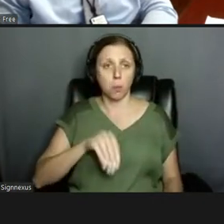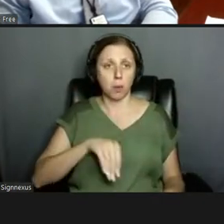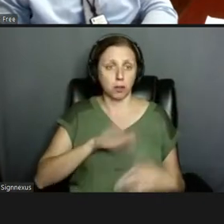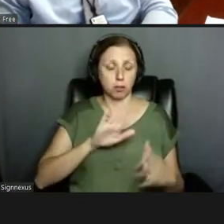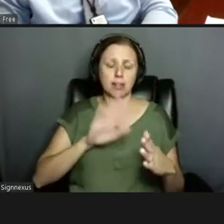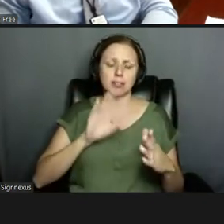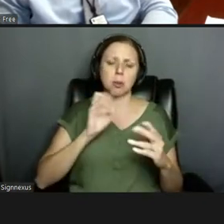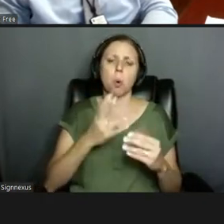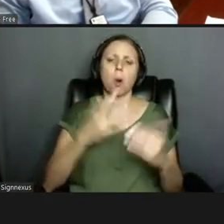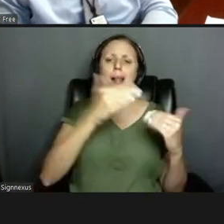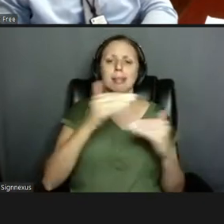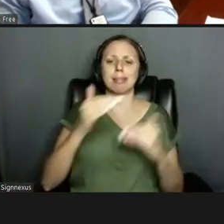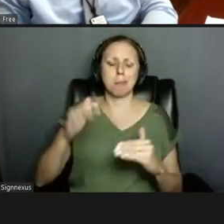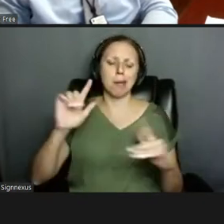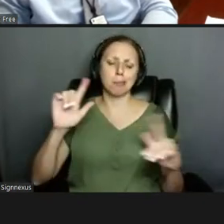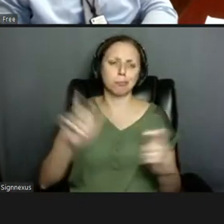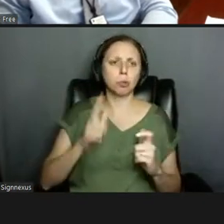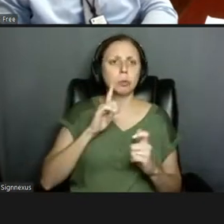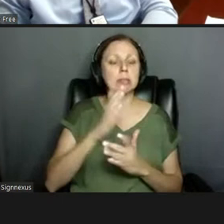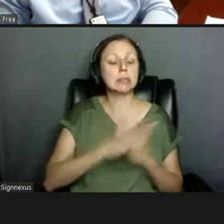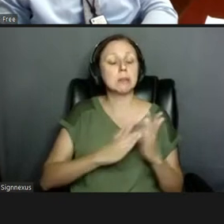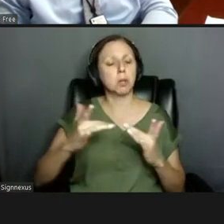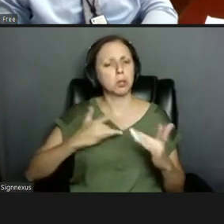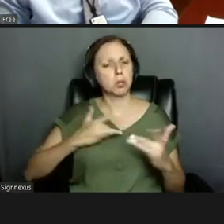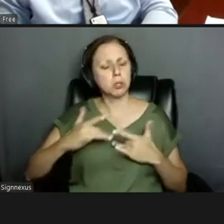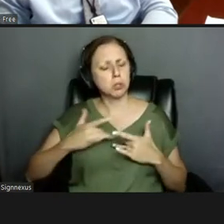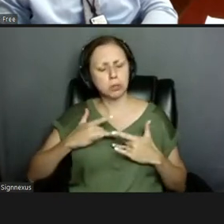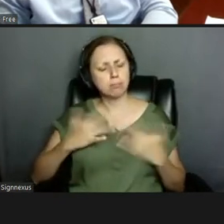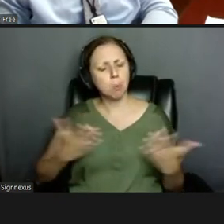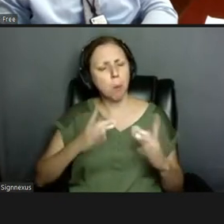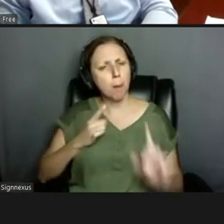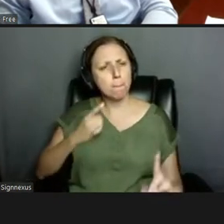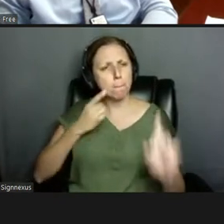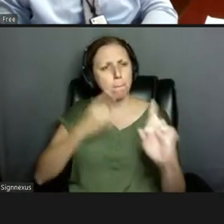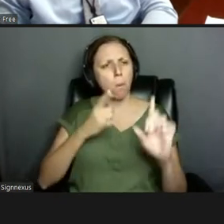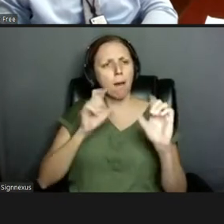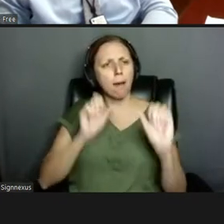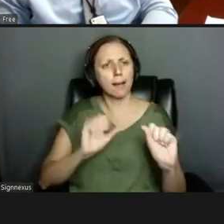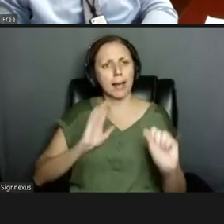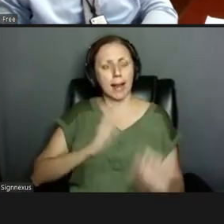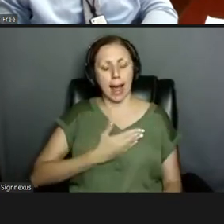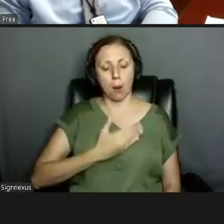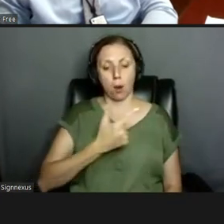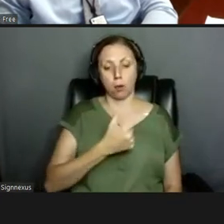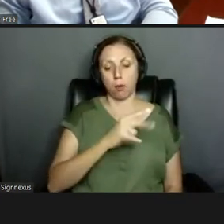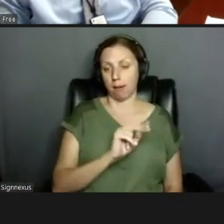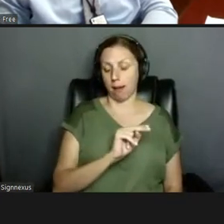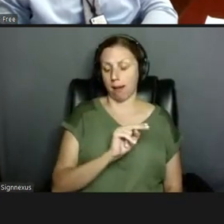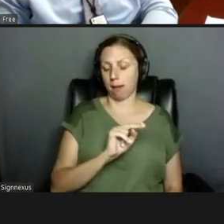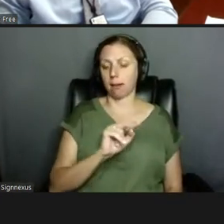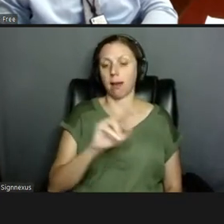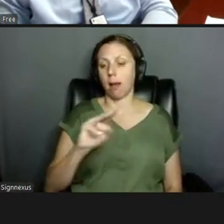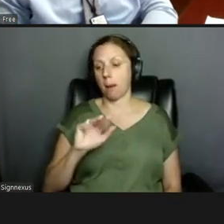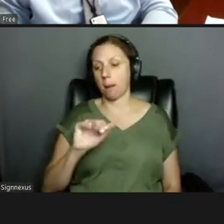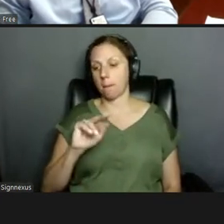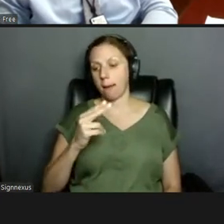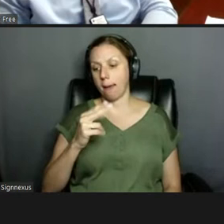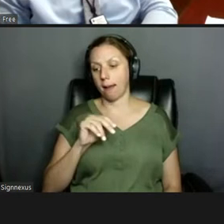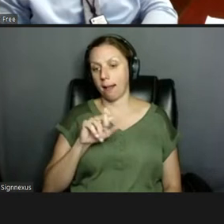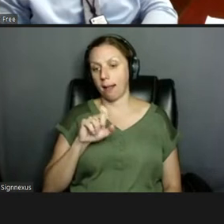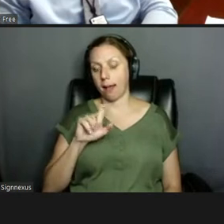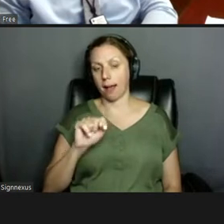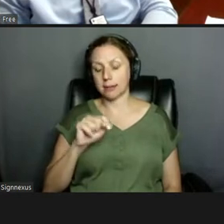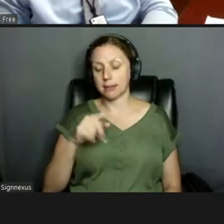these concerns. At what point can all of our Great Neck, Manhasset, Plandome,